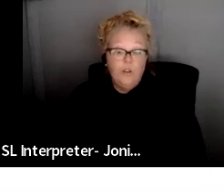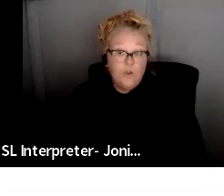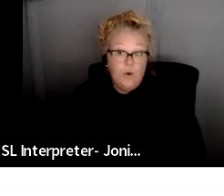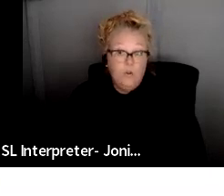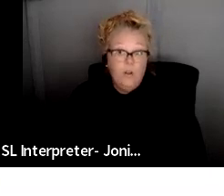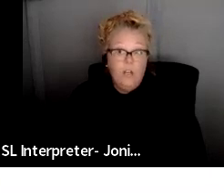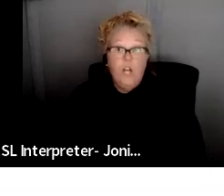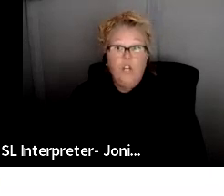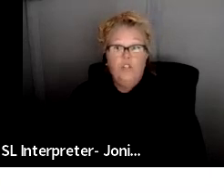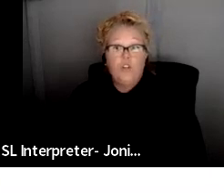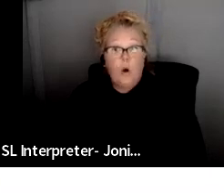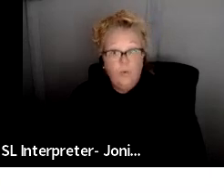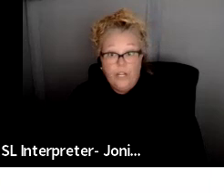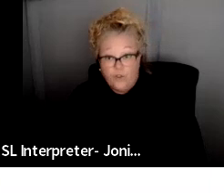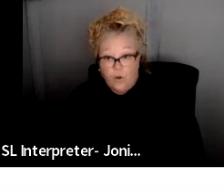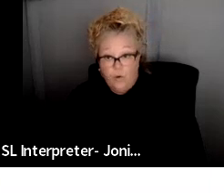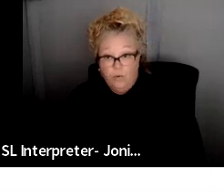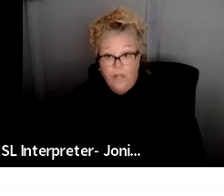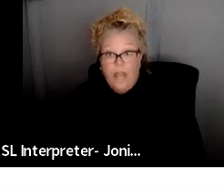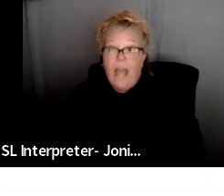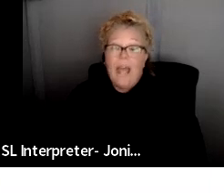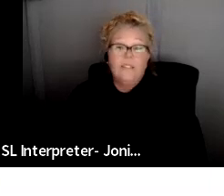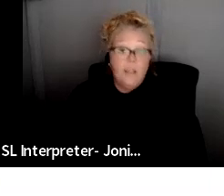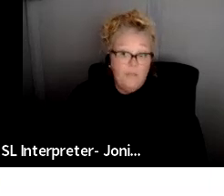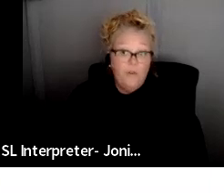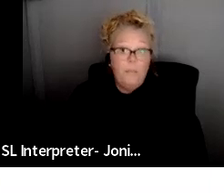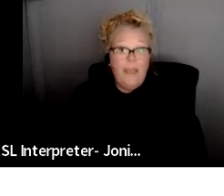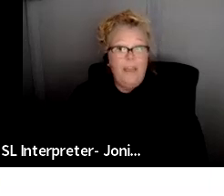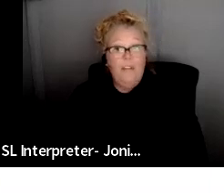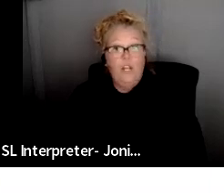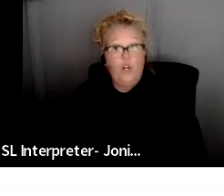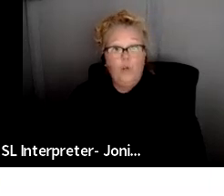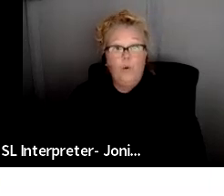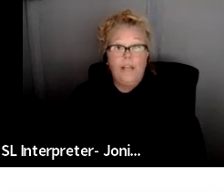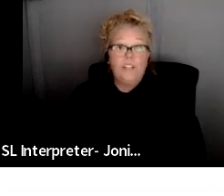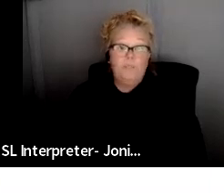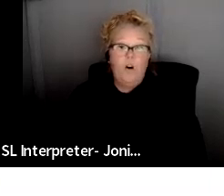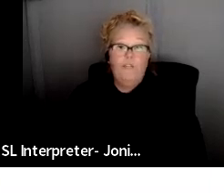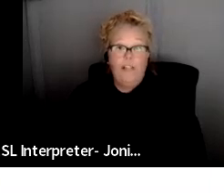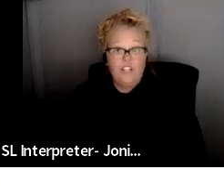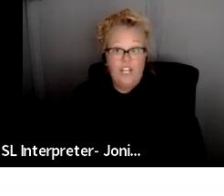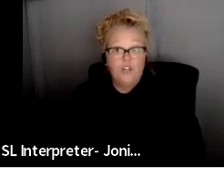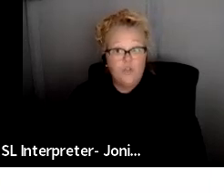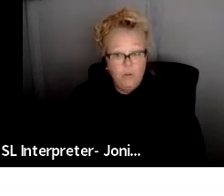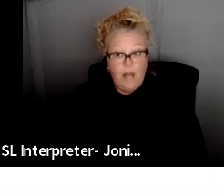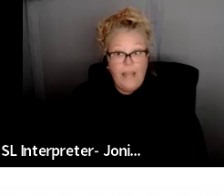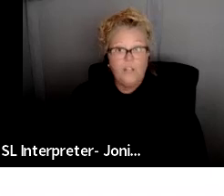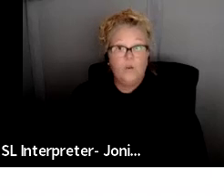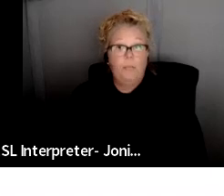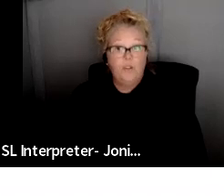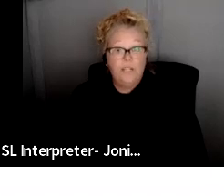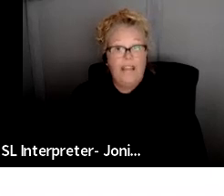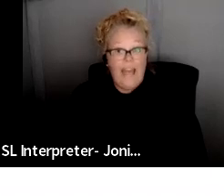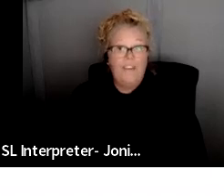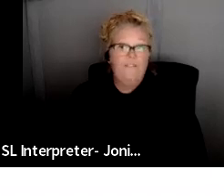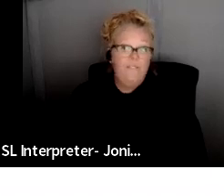volume control, tone control, and some of them may even include a small flashing strobe light so